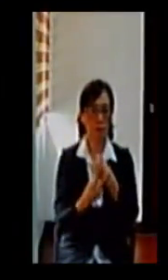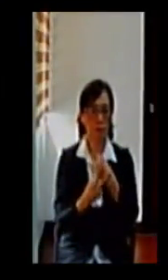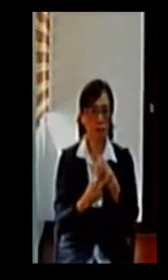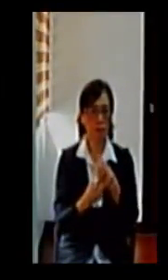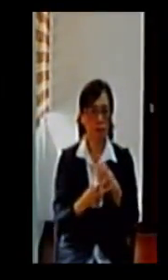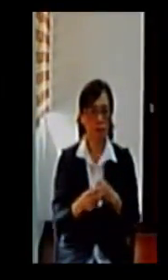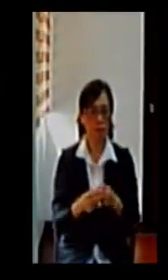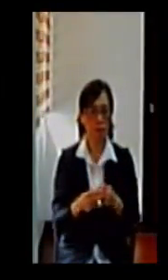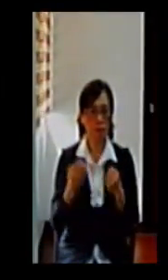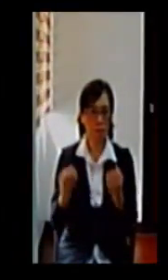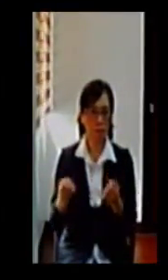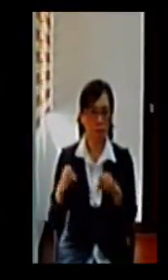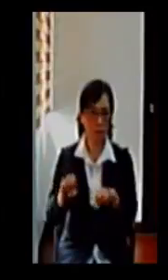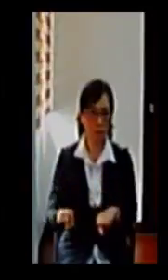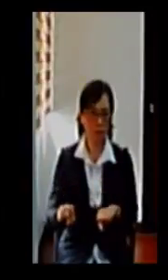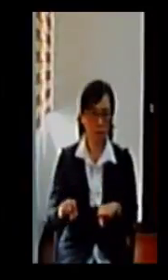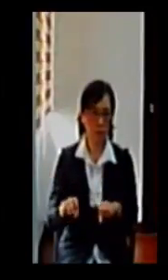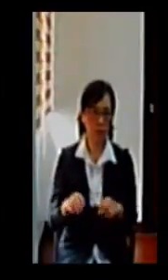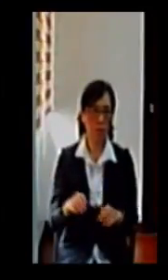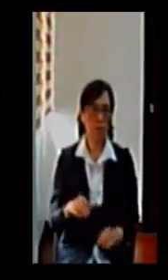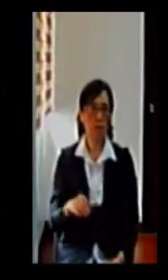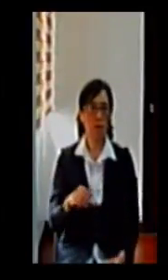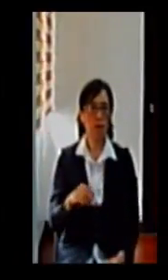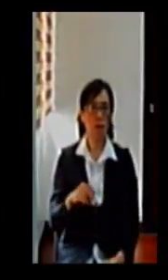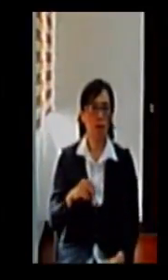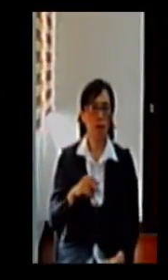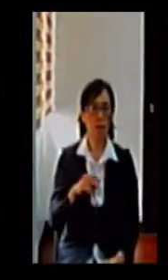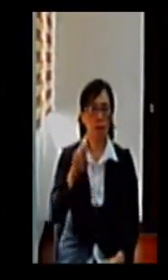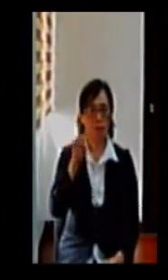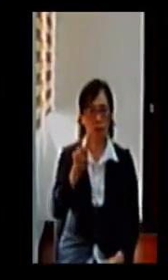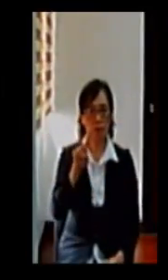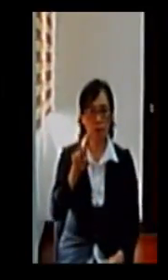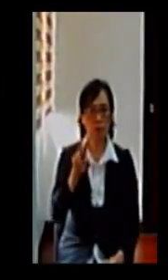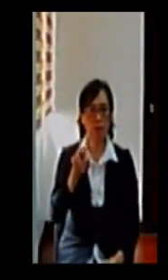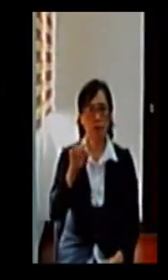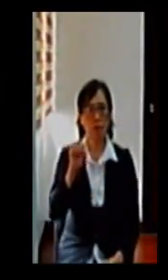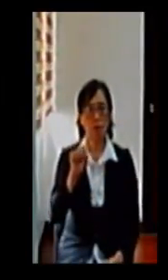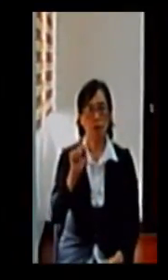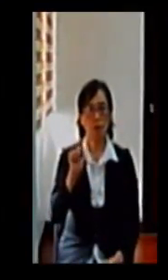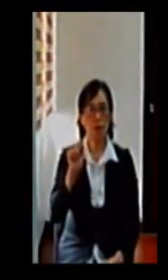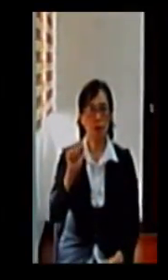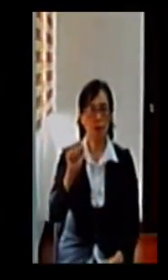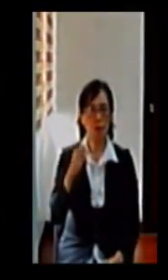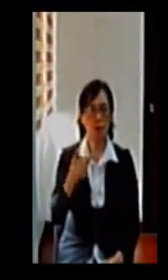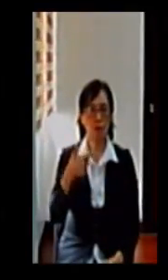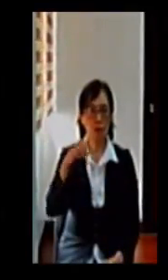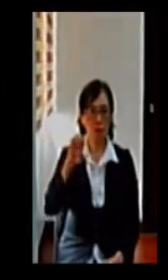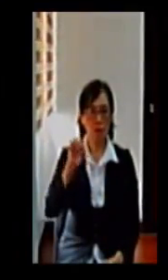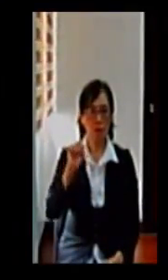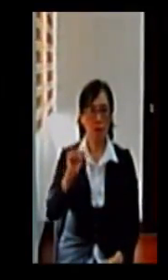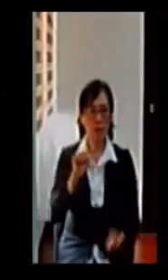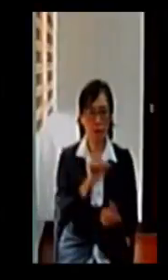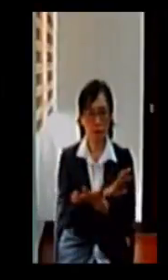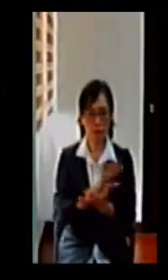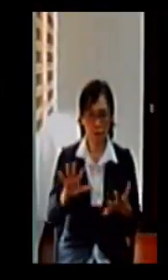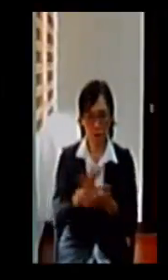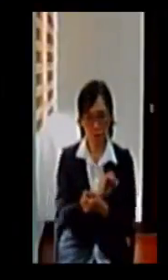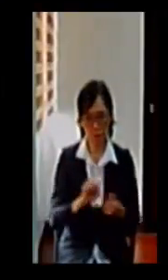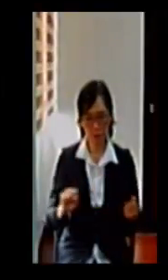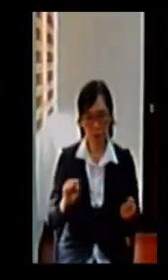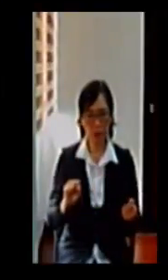This event or this phenomenon happens in two stages. The first is you destroy the habitat.